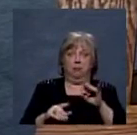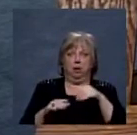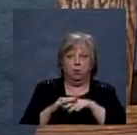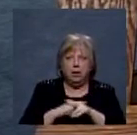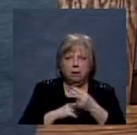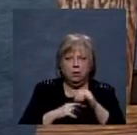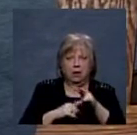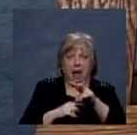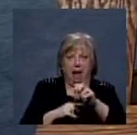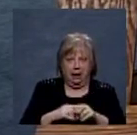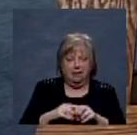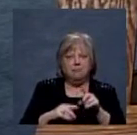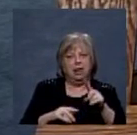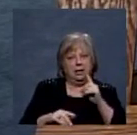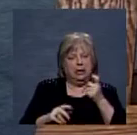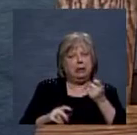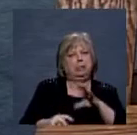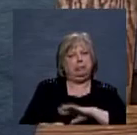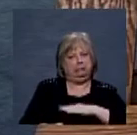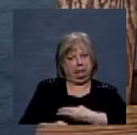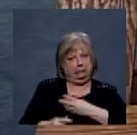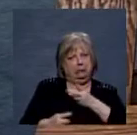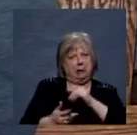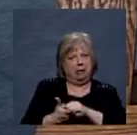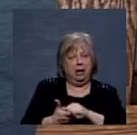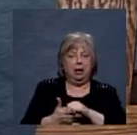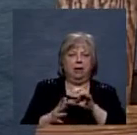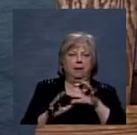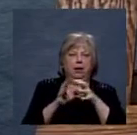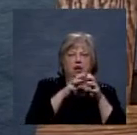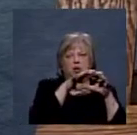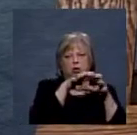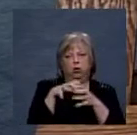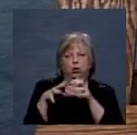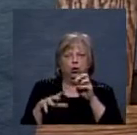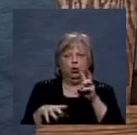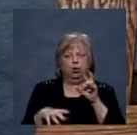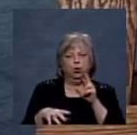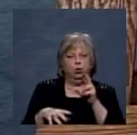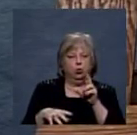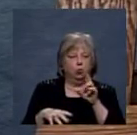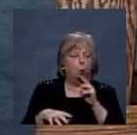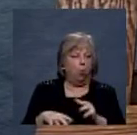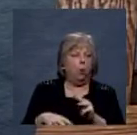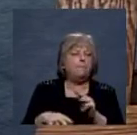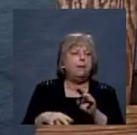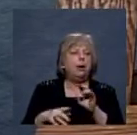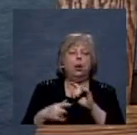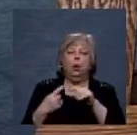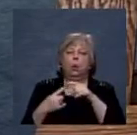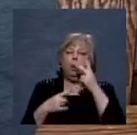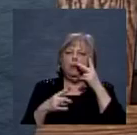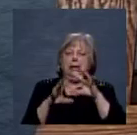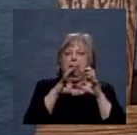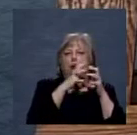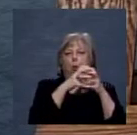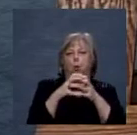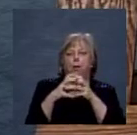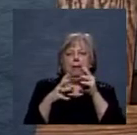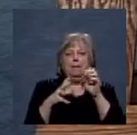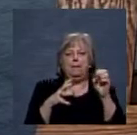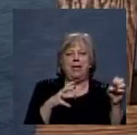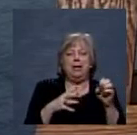they do take a little offense to that. The other thing about the swarm, I want to just point out and help everyone to understand that when you see a swarm of bees,